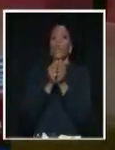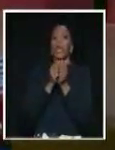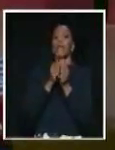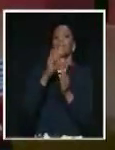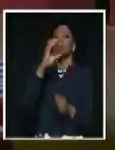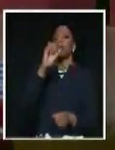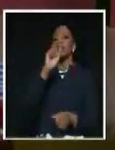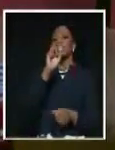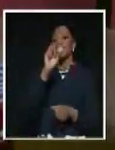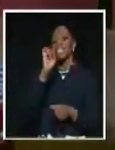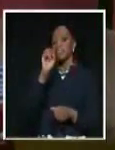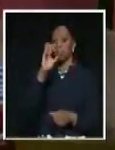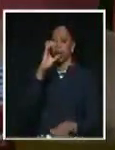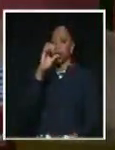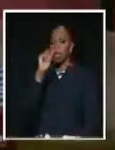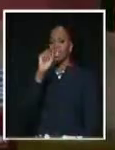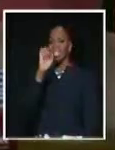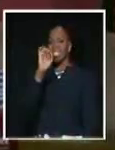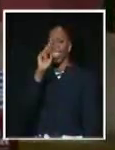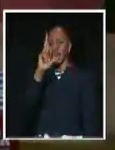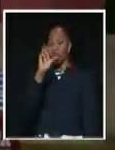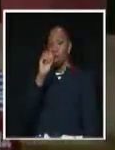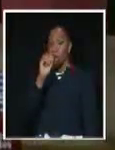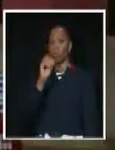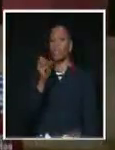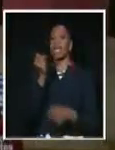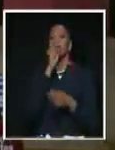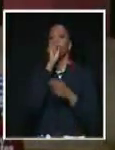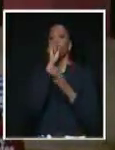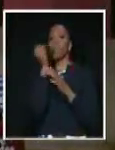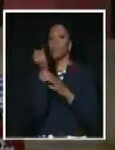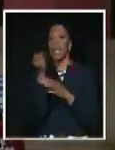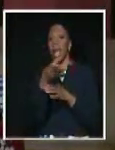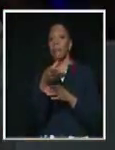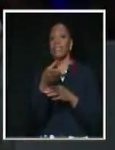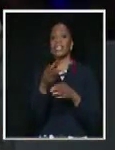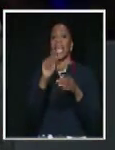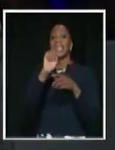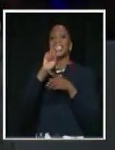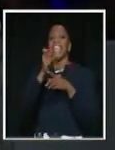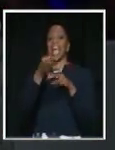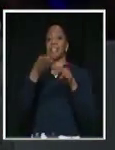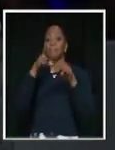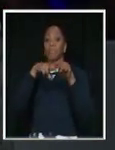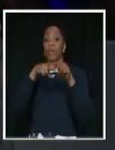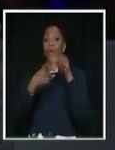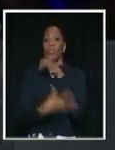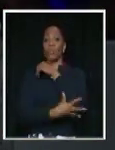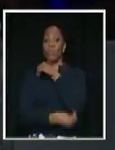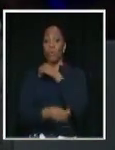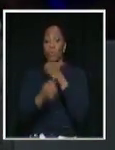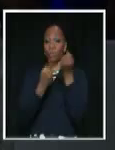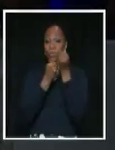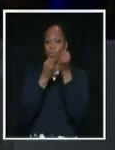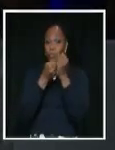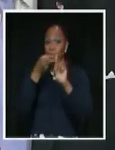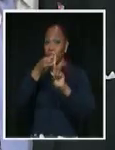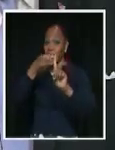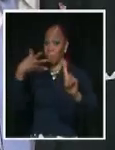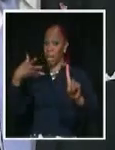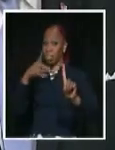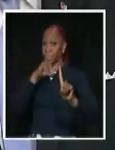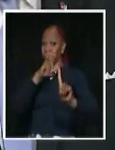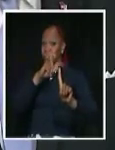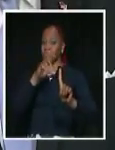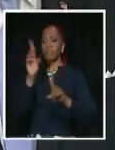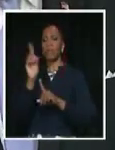and some people describing gambling as a regressive tax on the poor, do you support the expansion of gambling? Mr. de Blasio. I do.